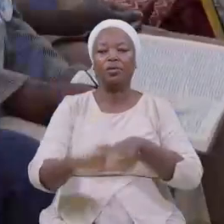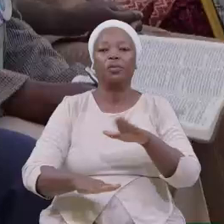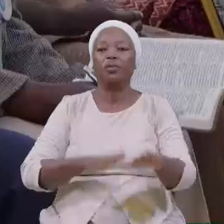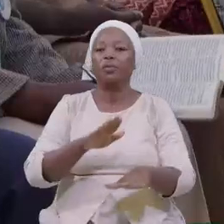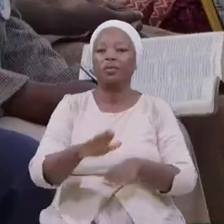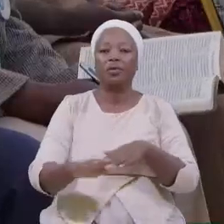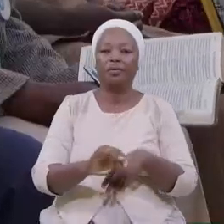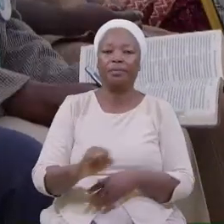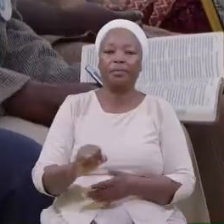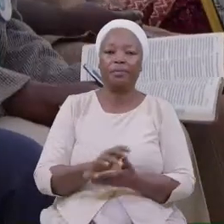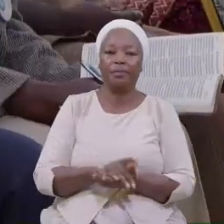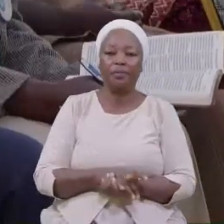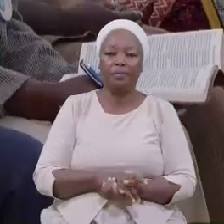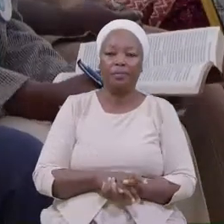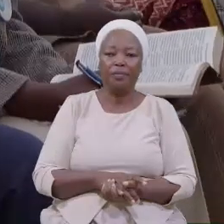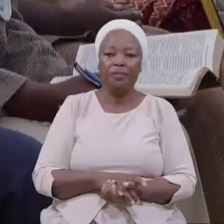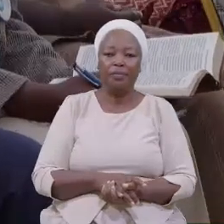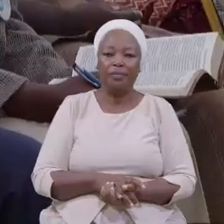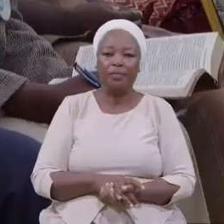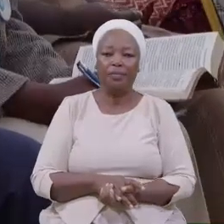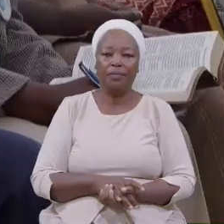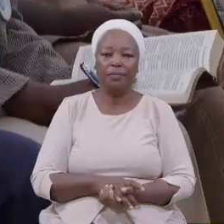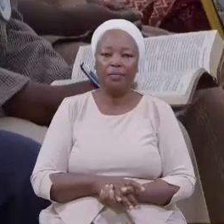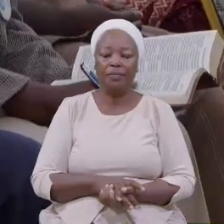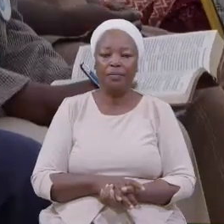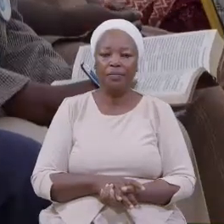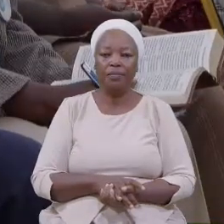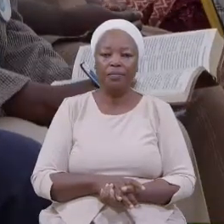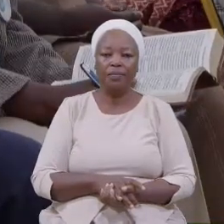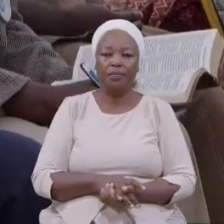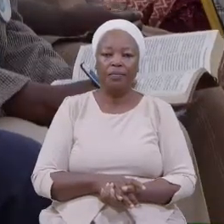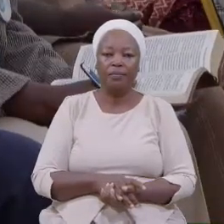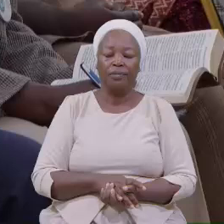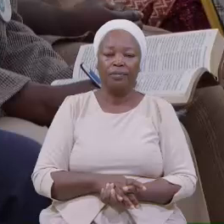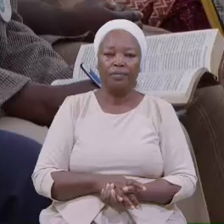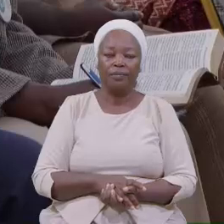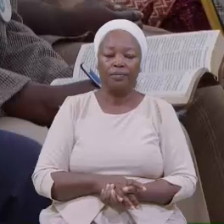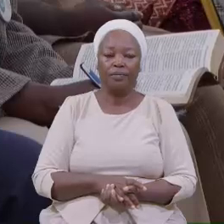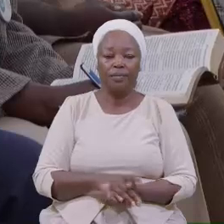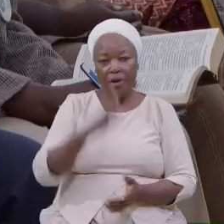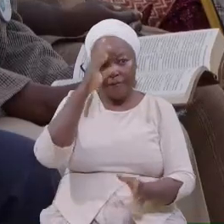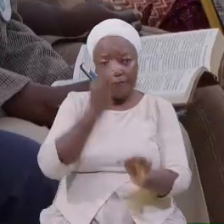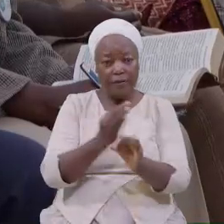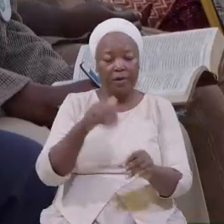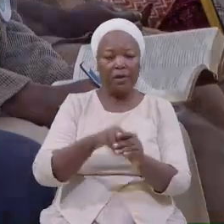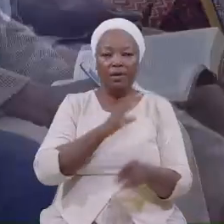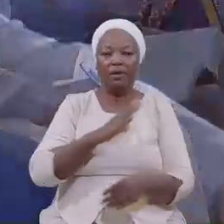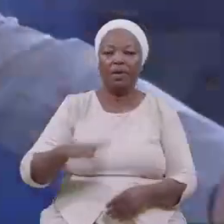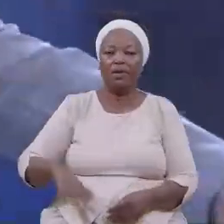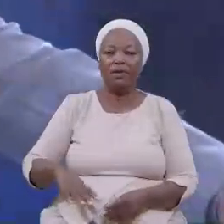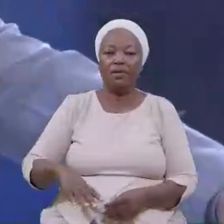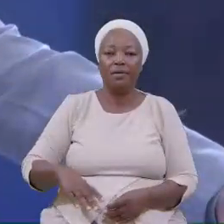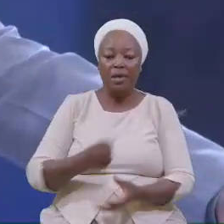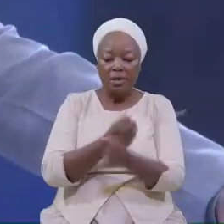Faith faith in Christ,